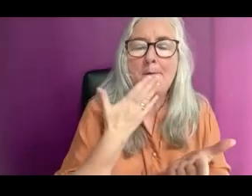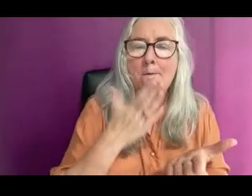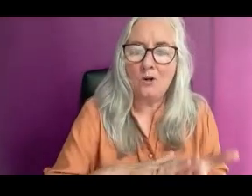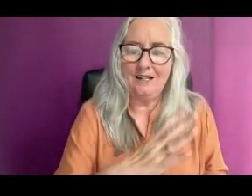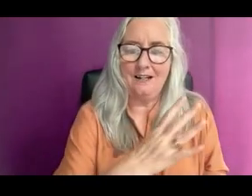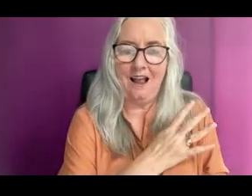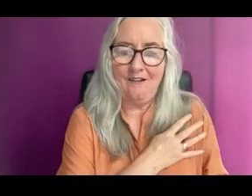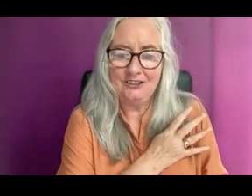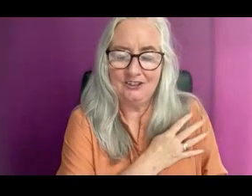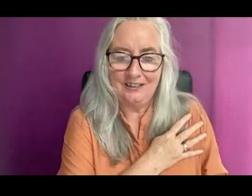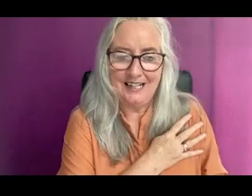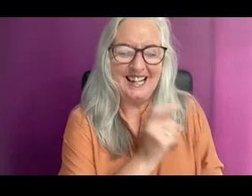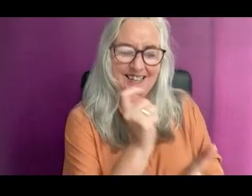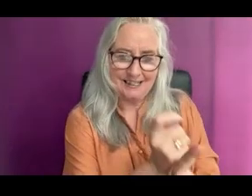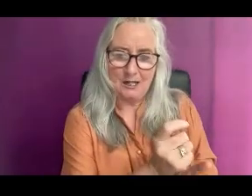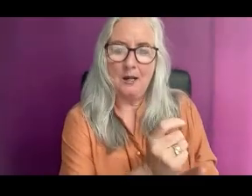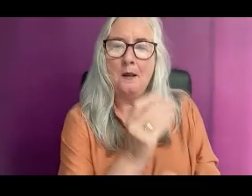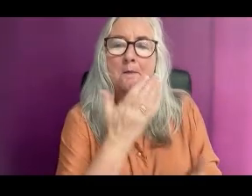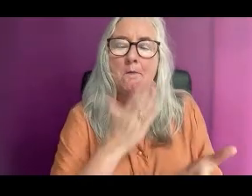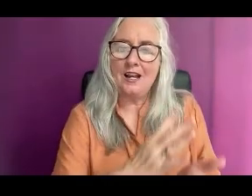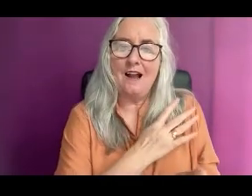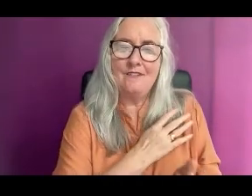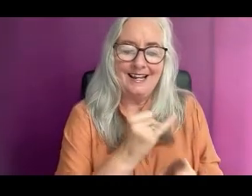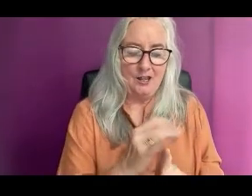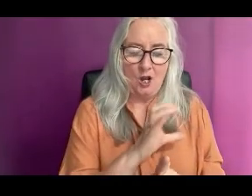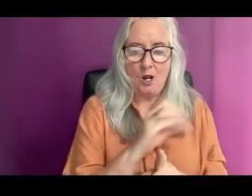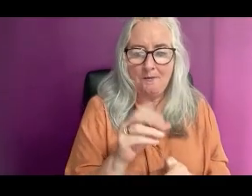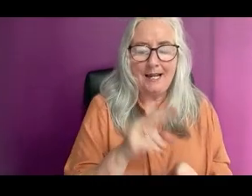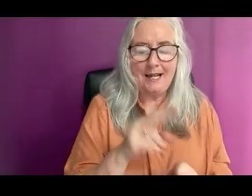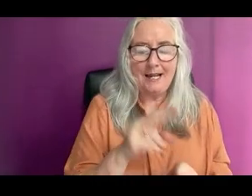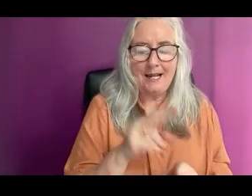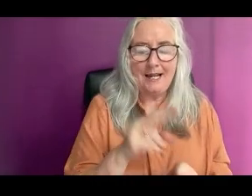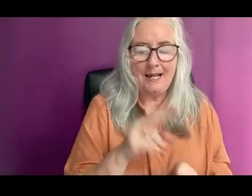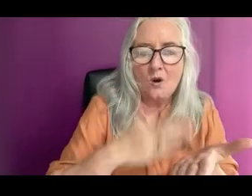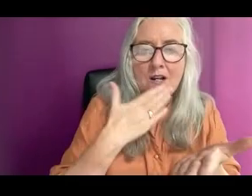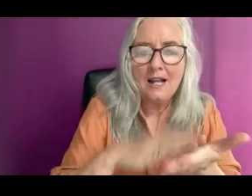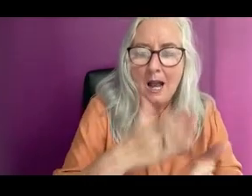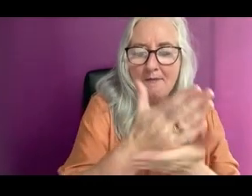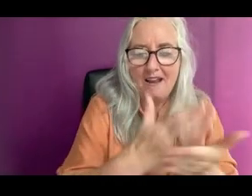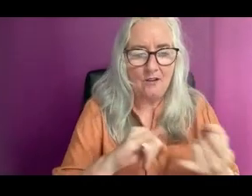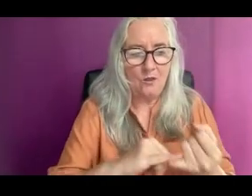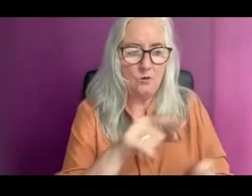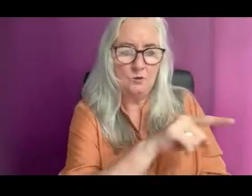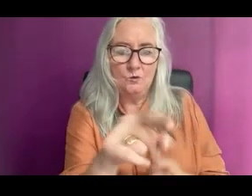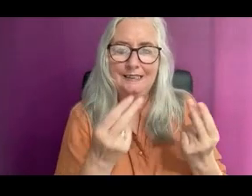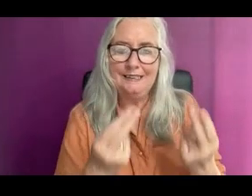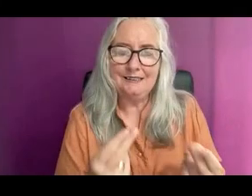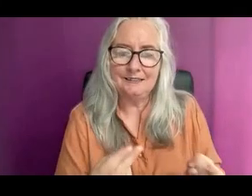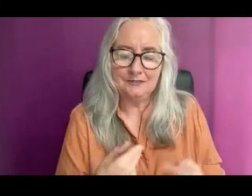officer within the company who can make these bookings on behalf of those that need it.